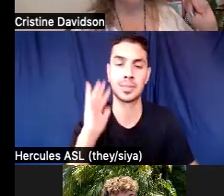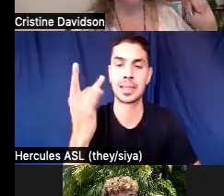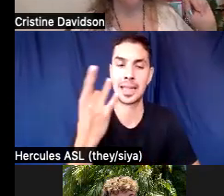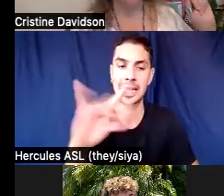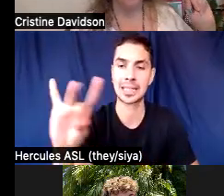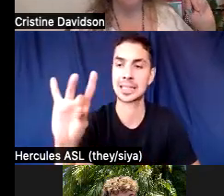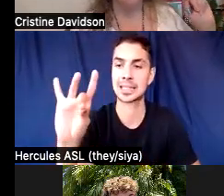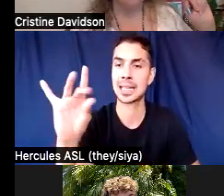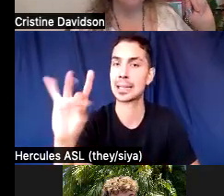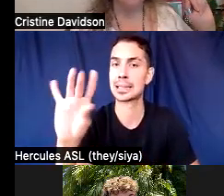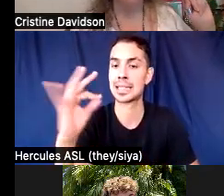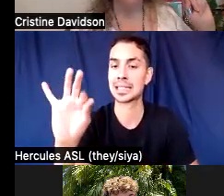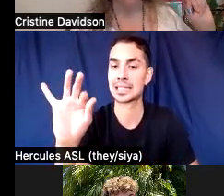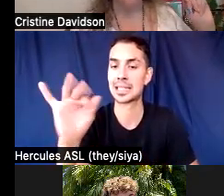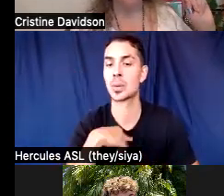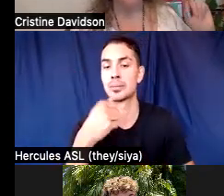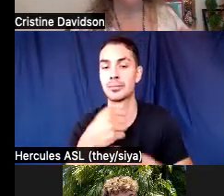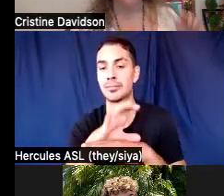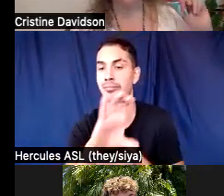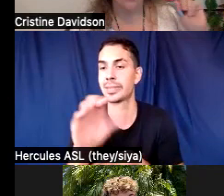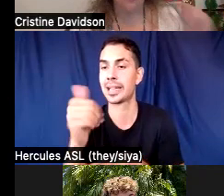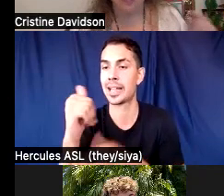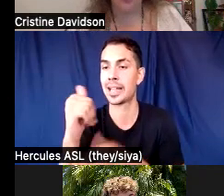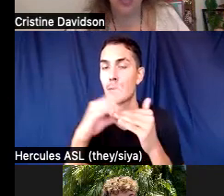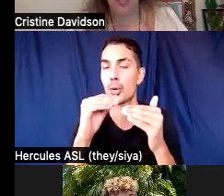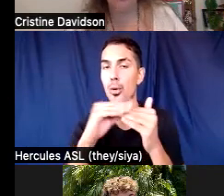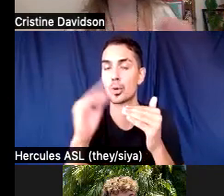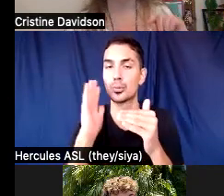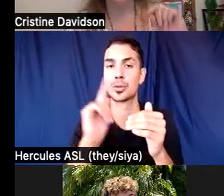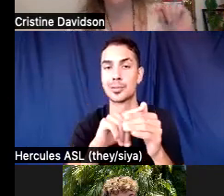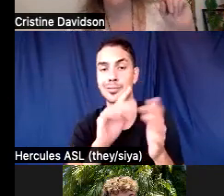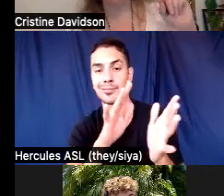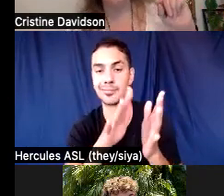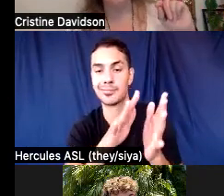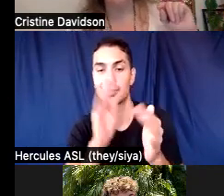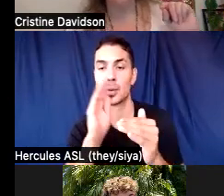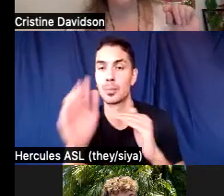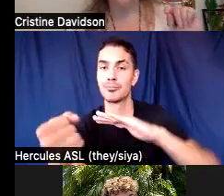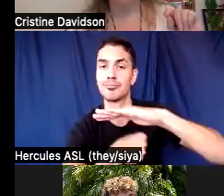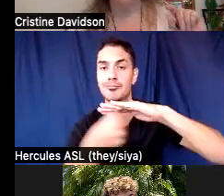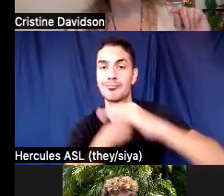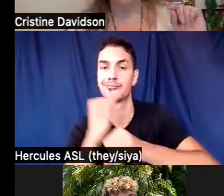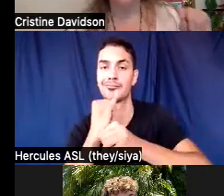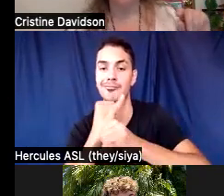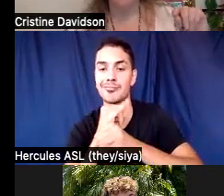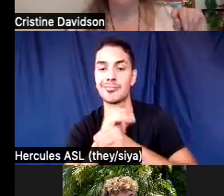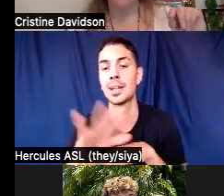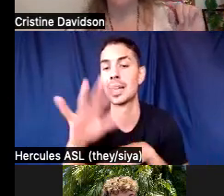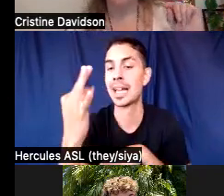But then, by 1851, they had set aside $3 million to assimilate us, right? So it's